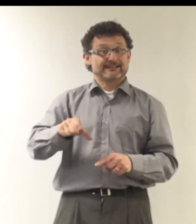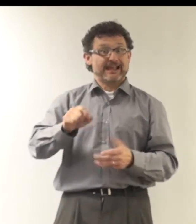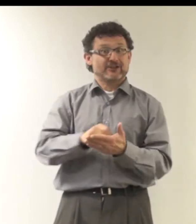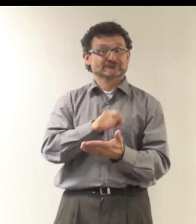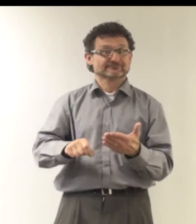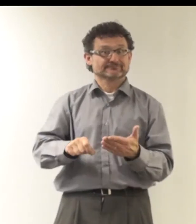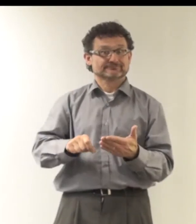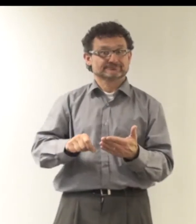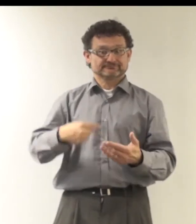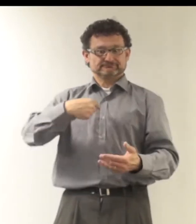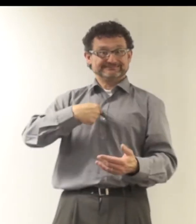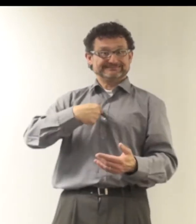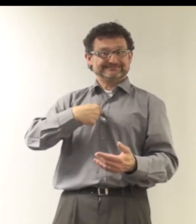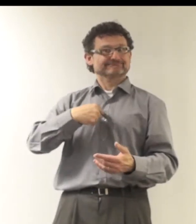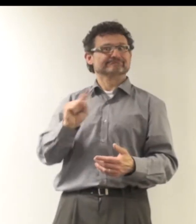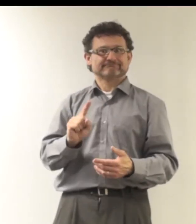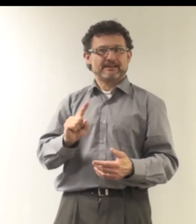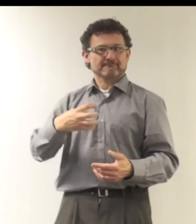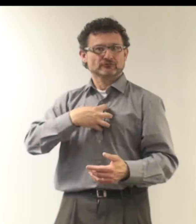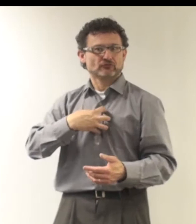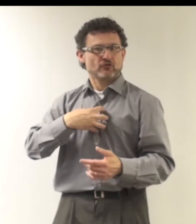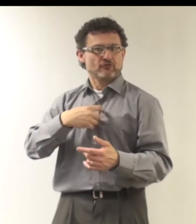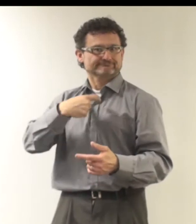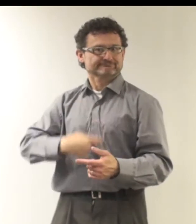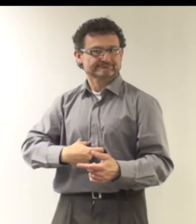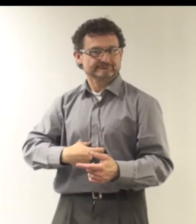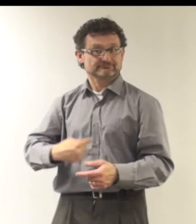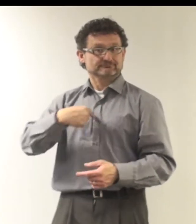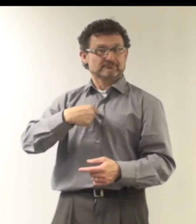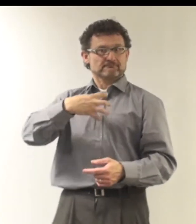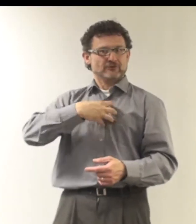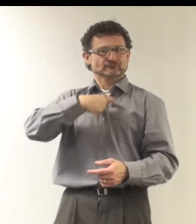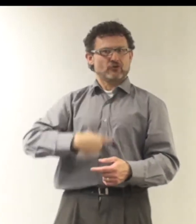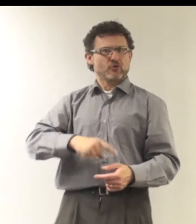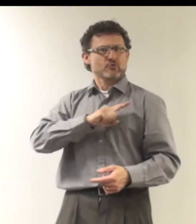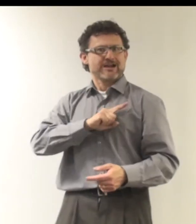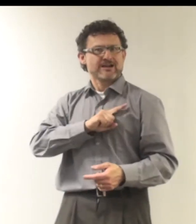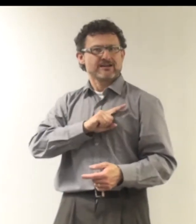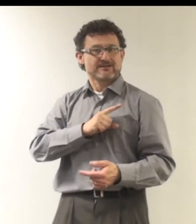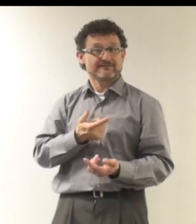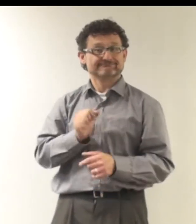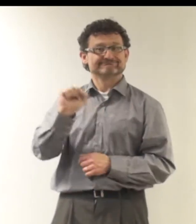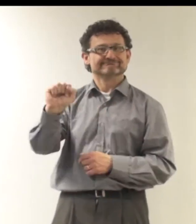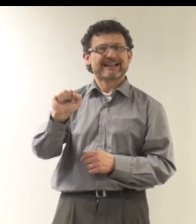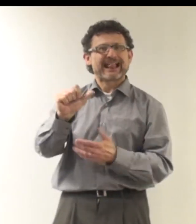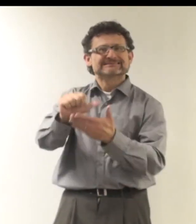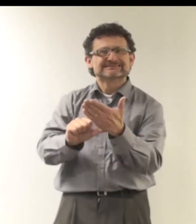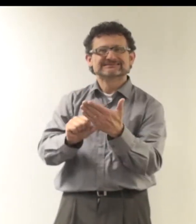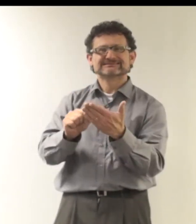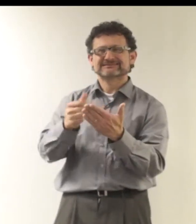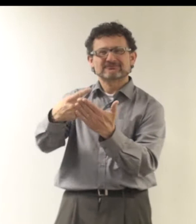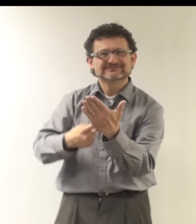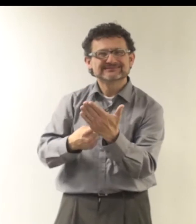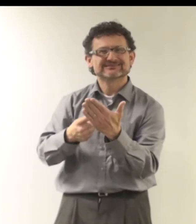And of course, we've just heard that we've got a place on Question Time for the usual mayoral debate, which is a huge departure.